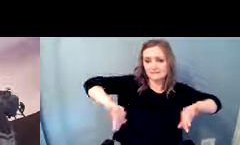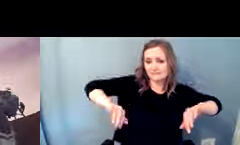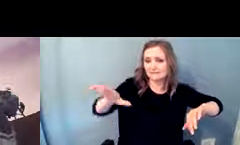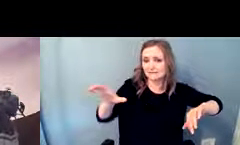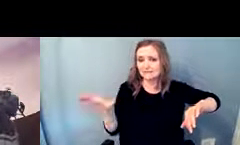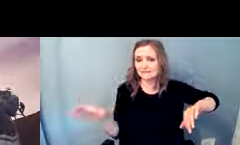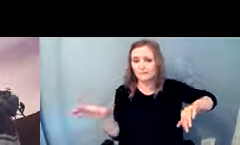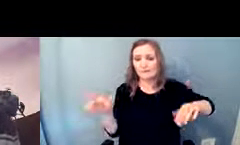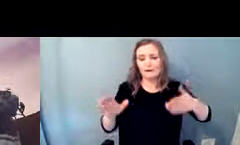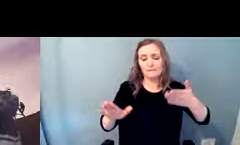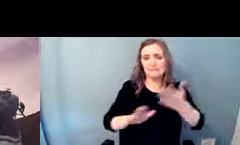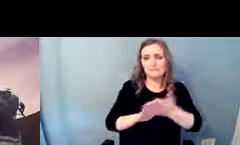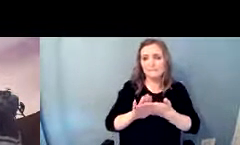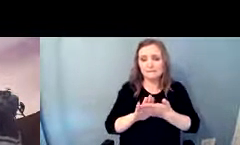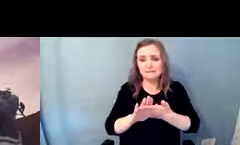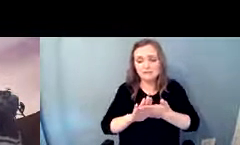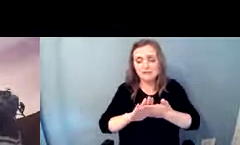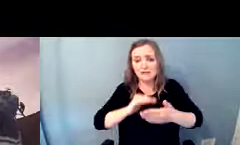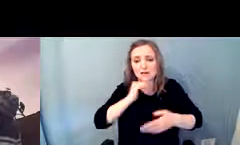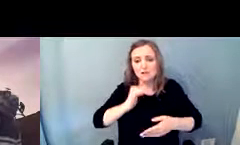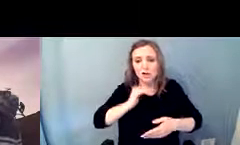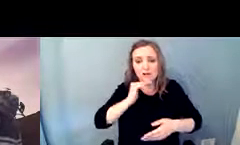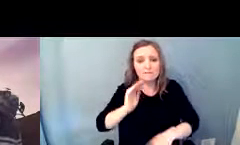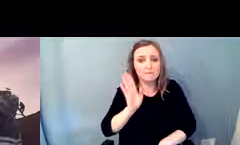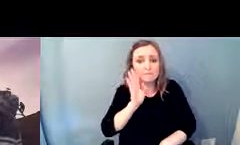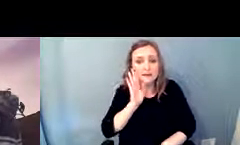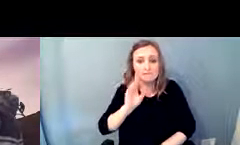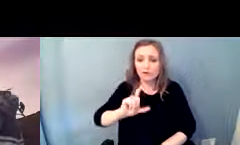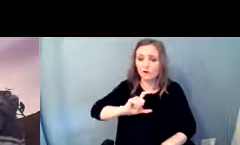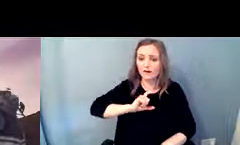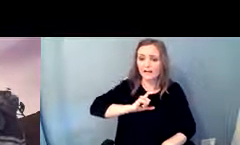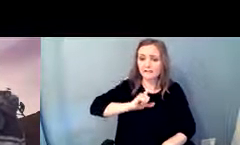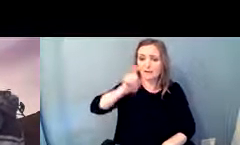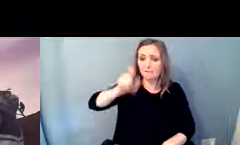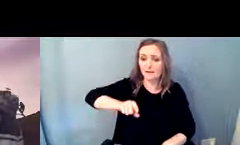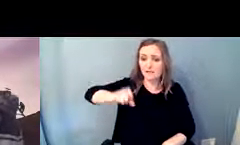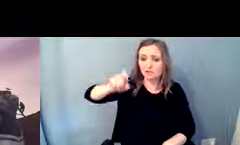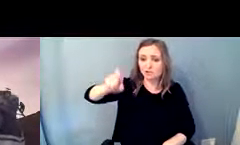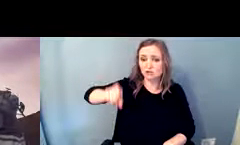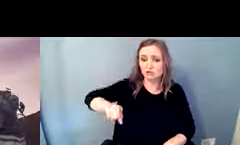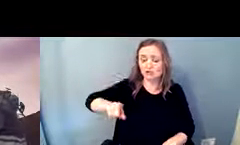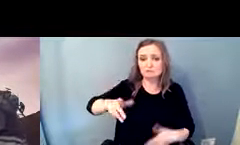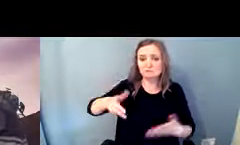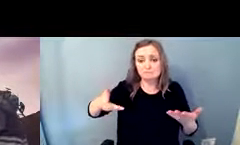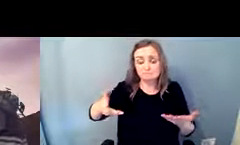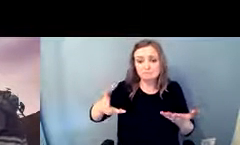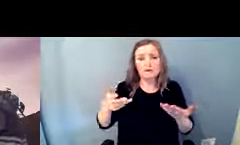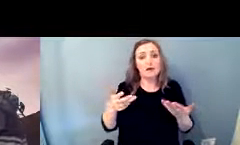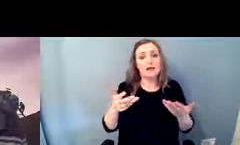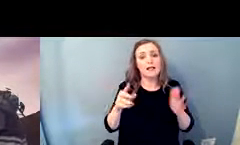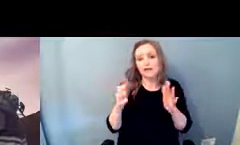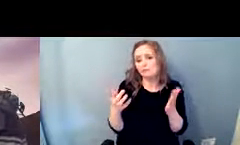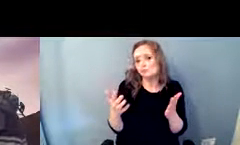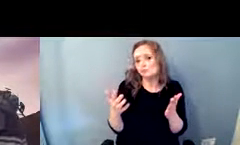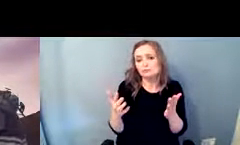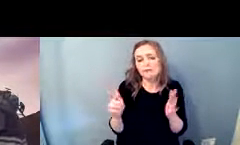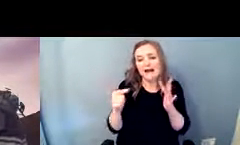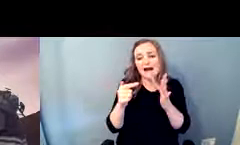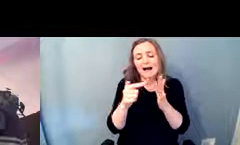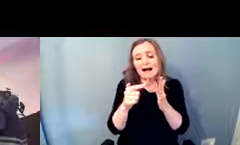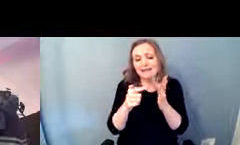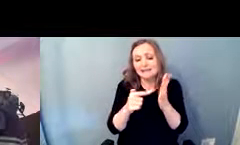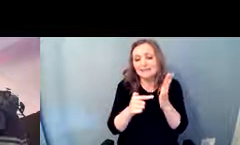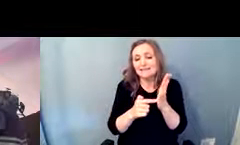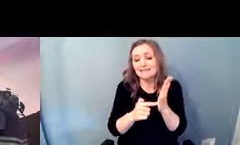be blocking ITU beds. So any surgery that might need patients to go to ITU or a high dependency